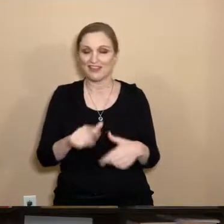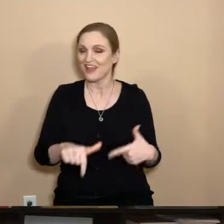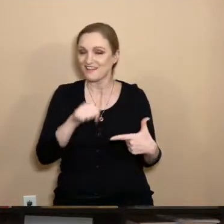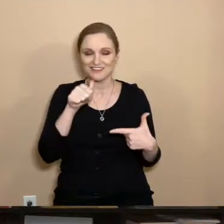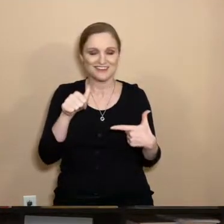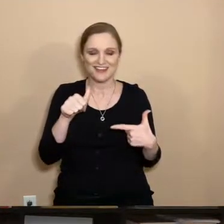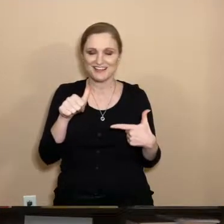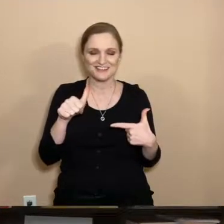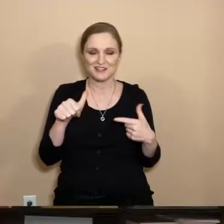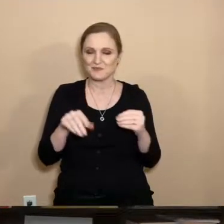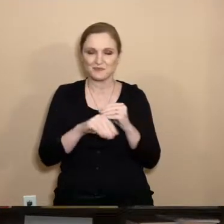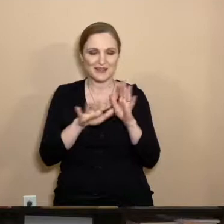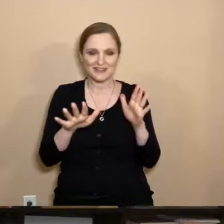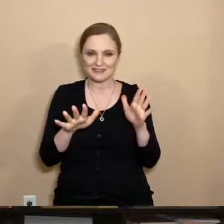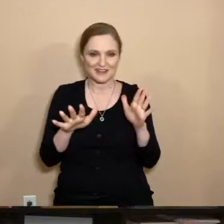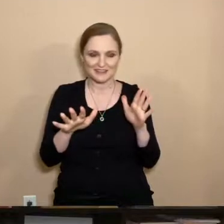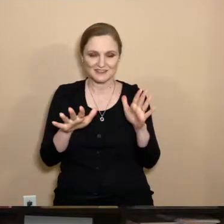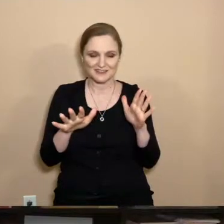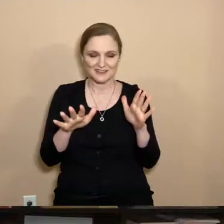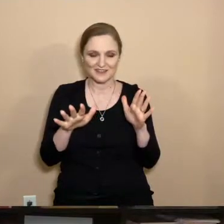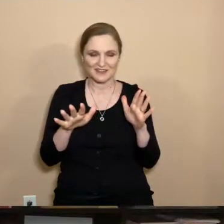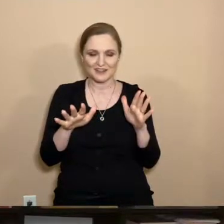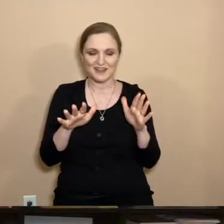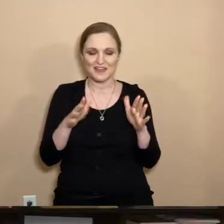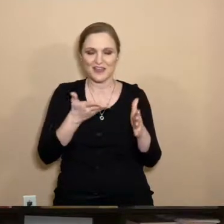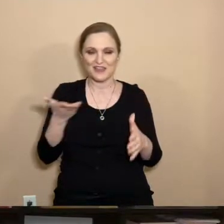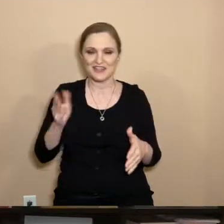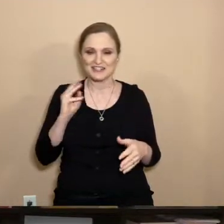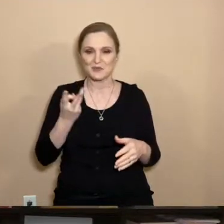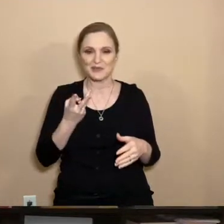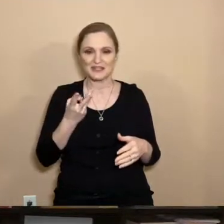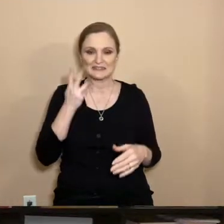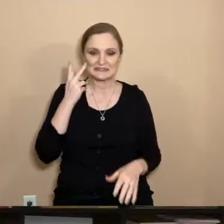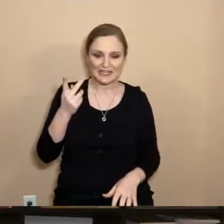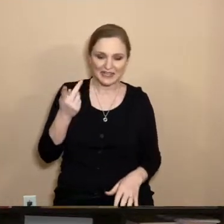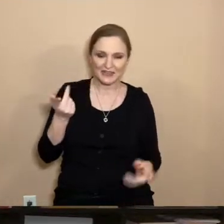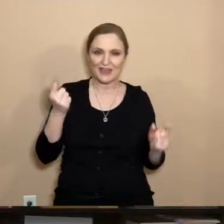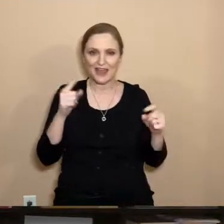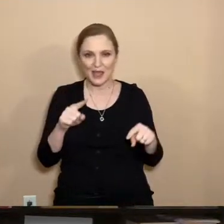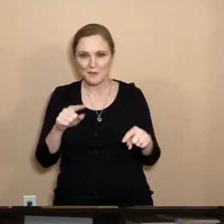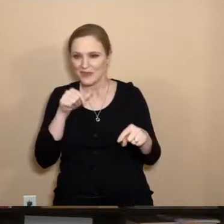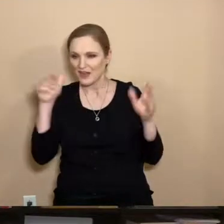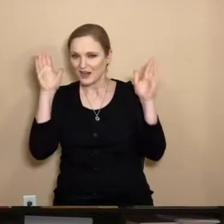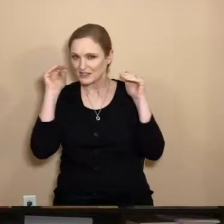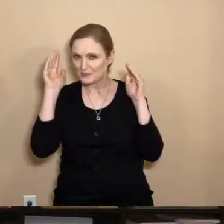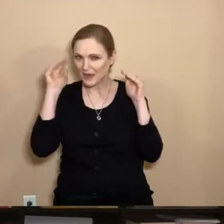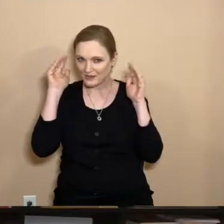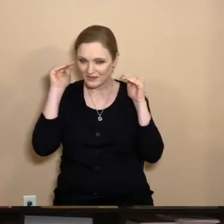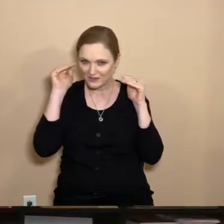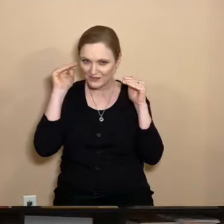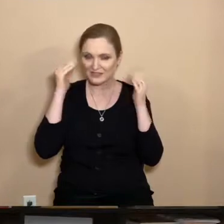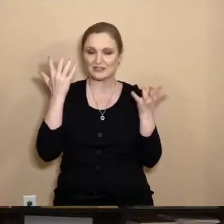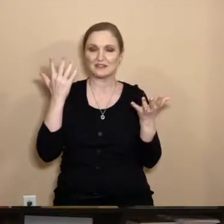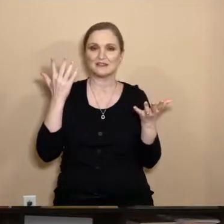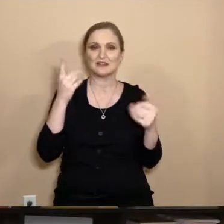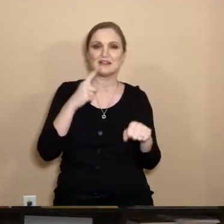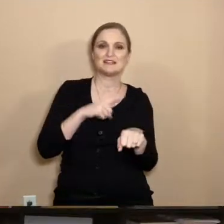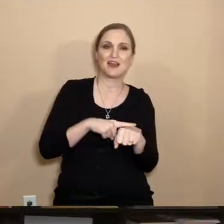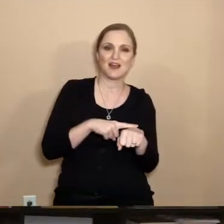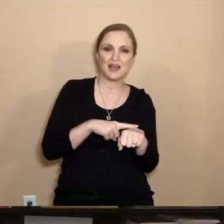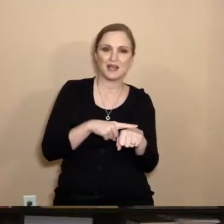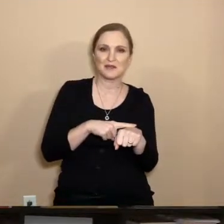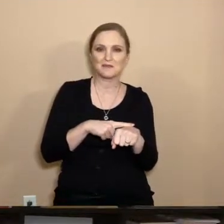sense. The things that we go through, the things that we deal with, the things that happen unexpectedly, that there's, time